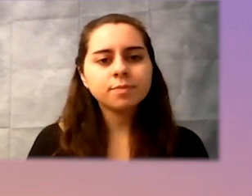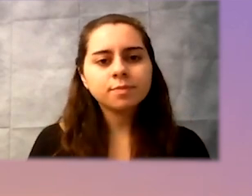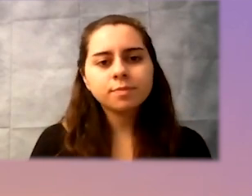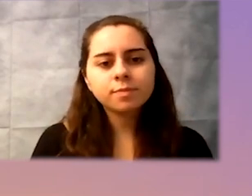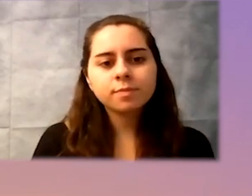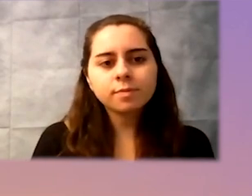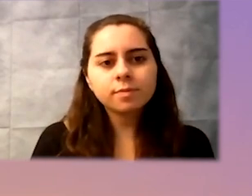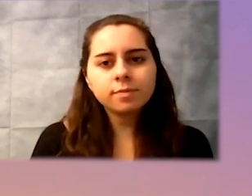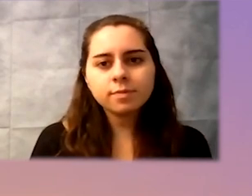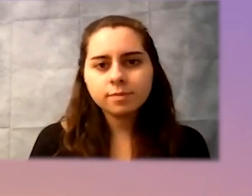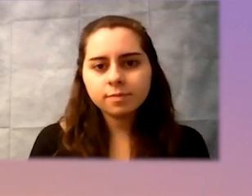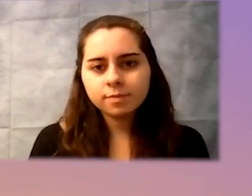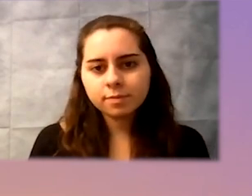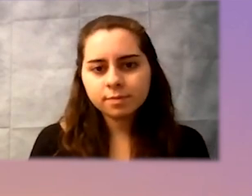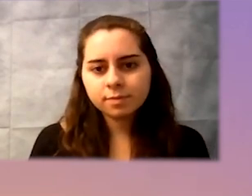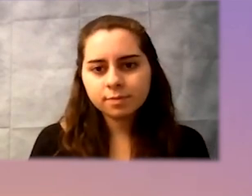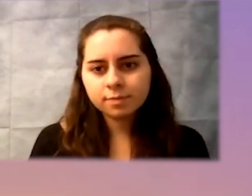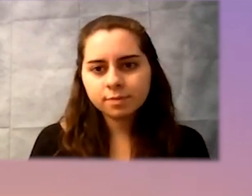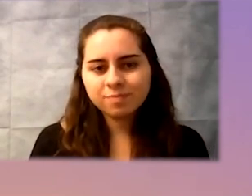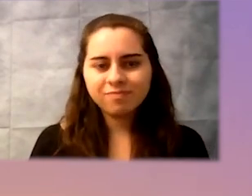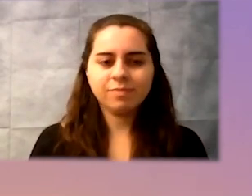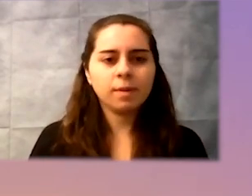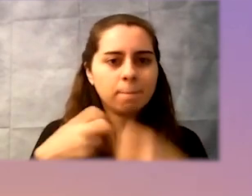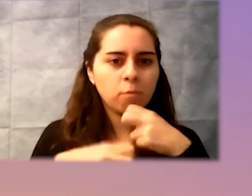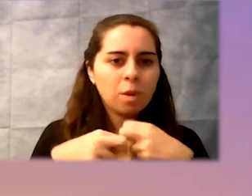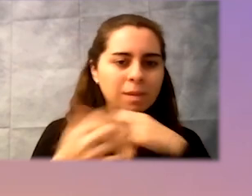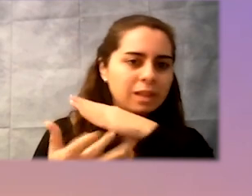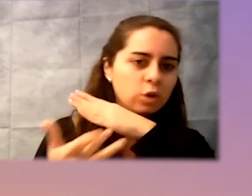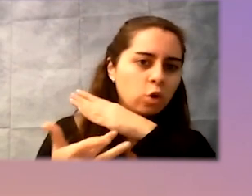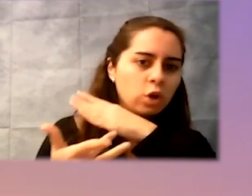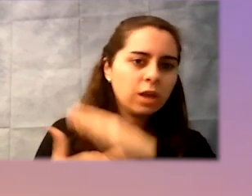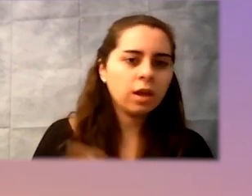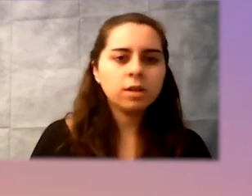Okay, empieza. I don't know if James is having a technical issue.